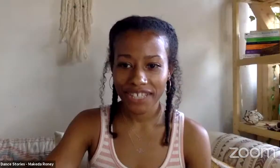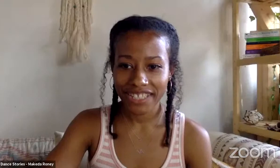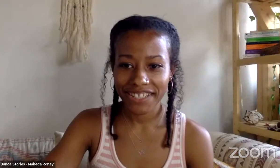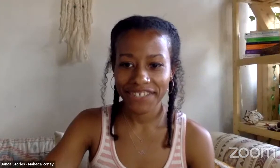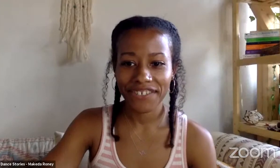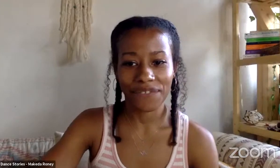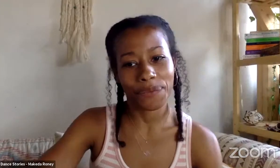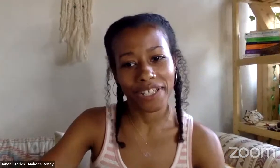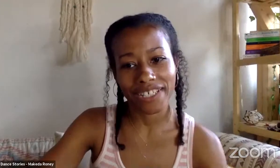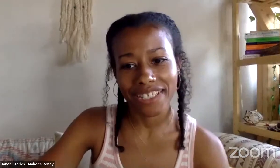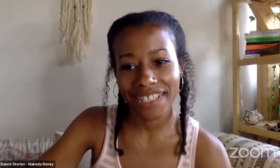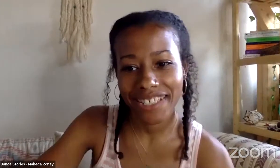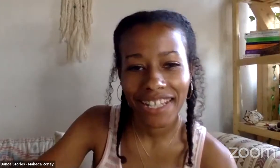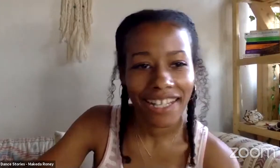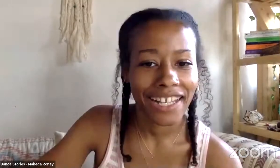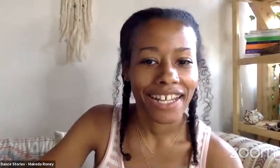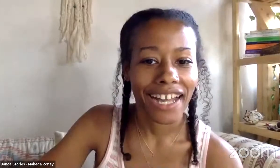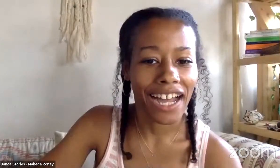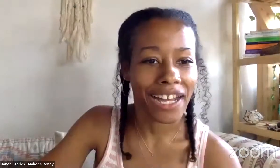Hello, hello, everyone.